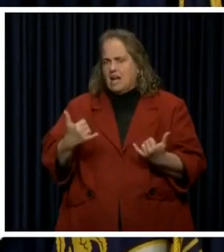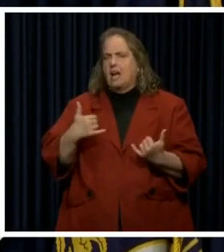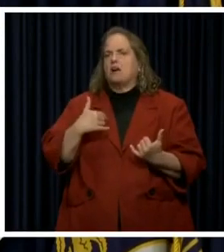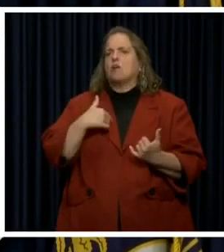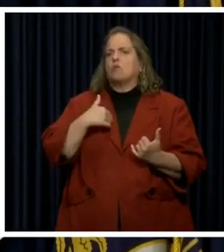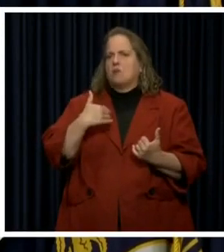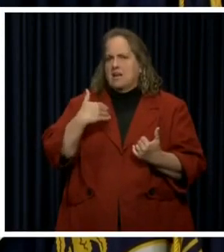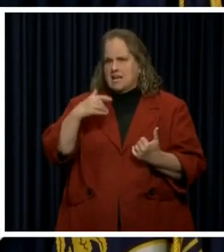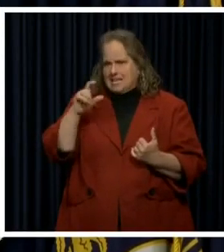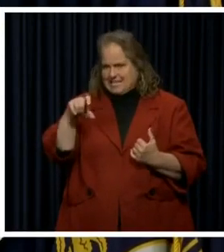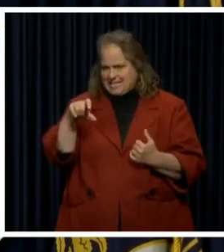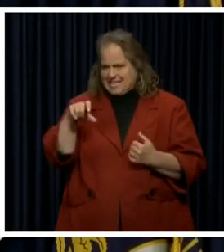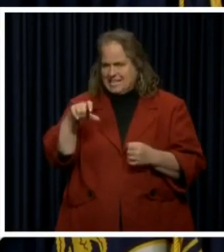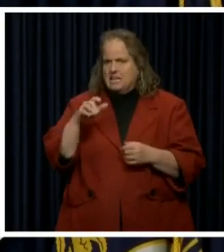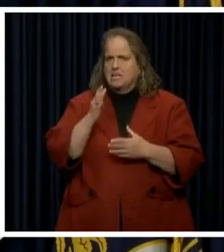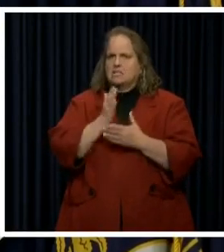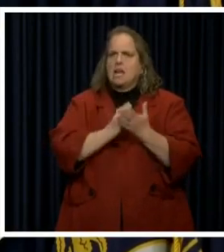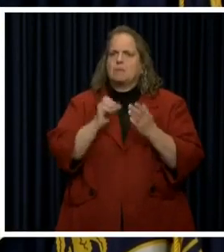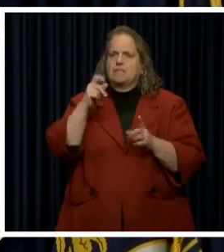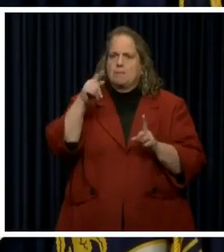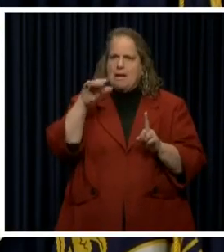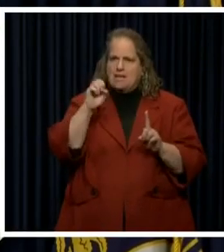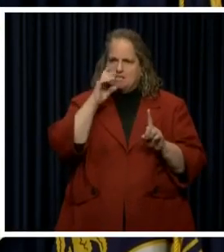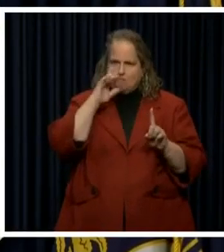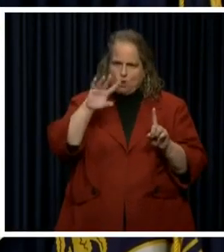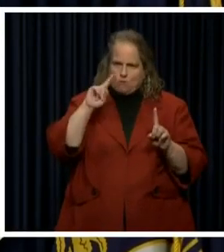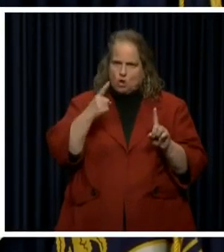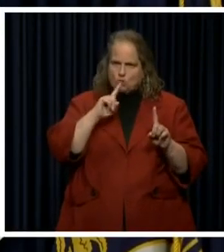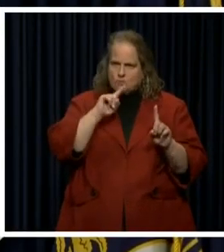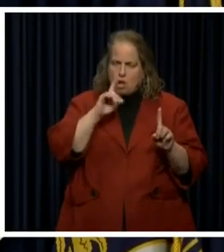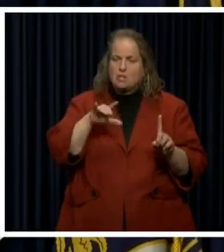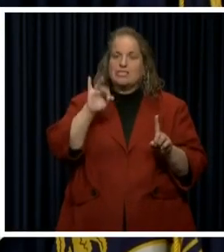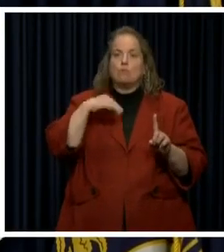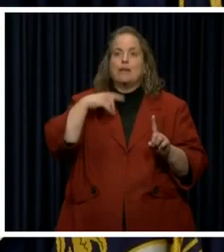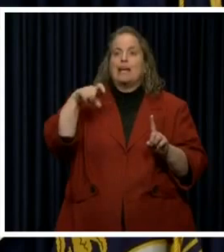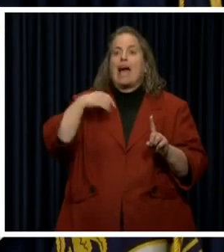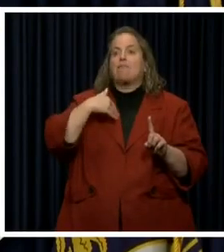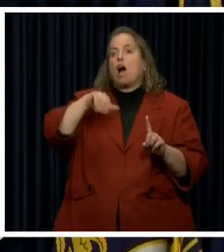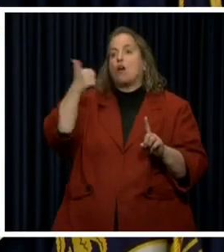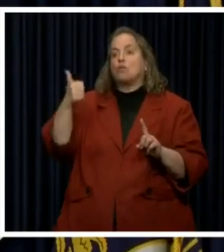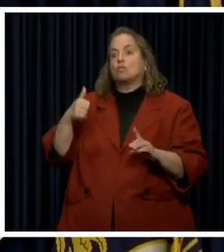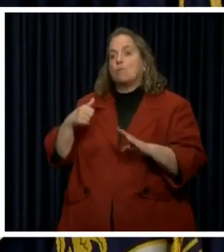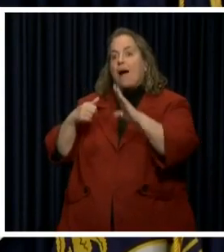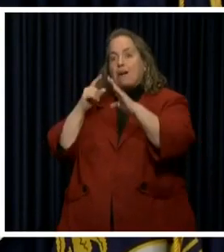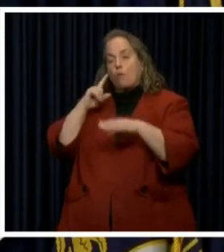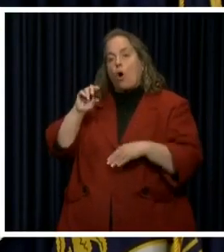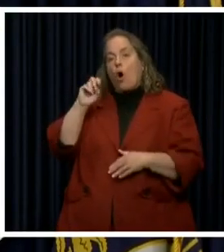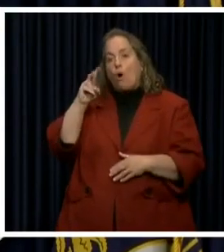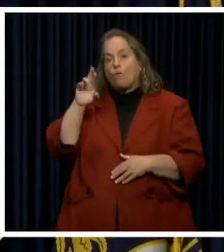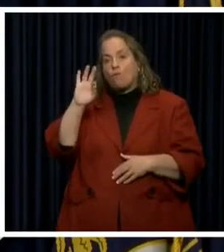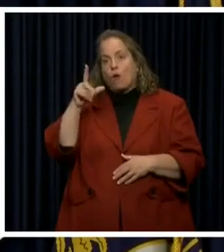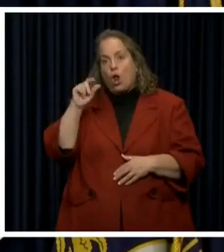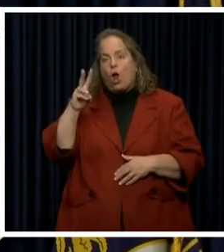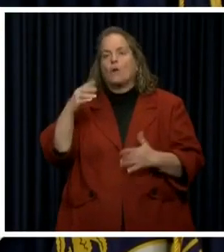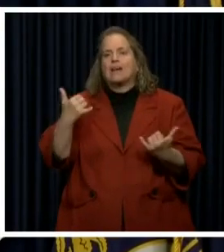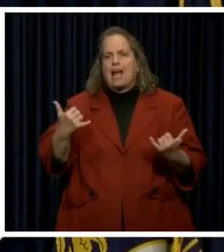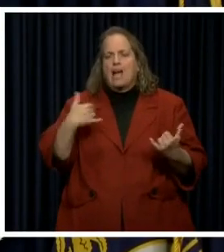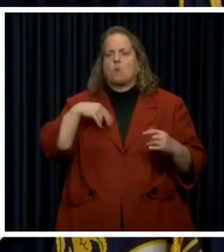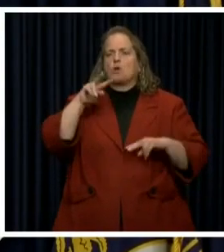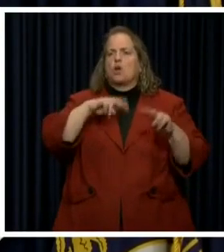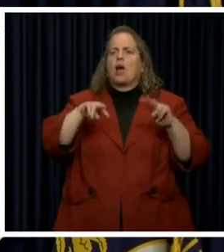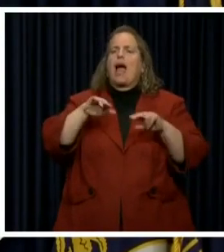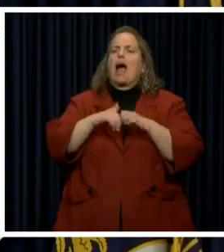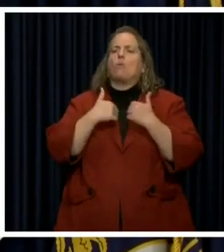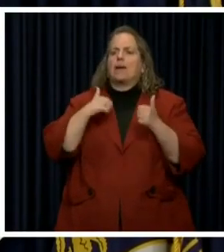for first responders. We need enough space if we have another spike for overflow, but we are looking at a schedule where we can open